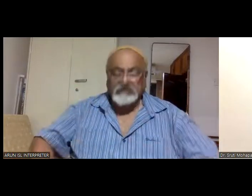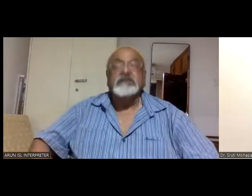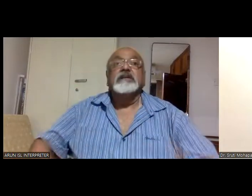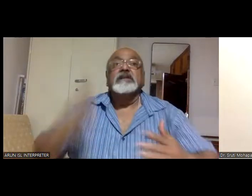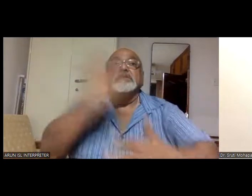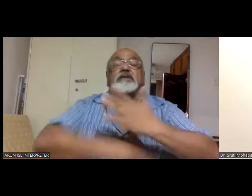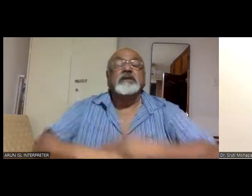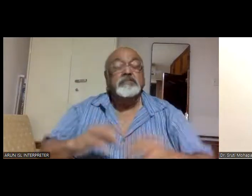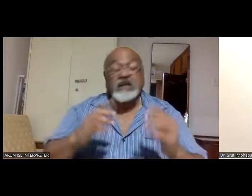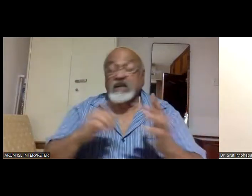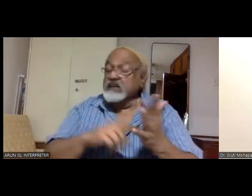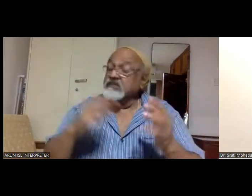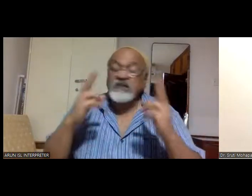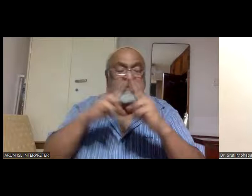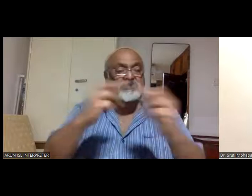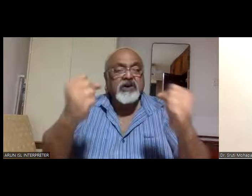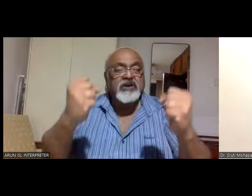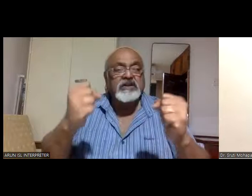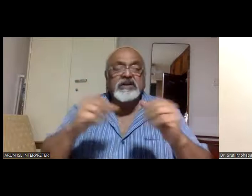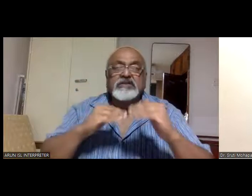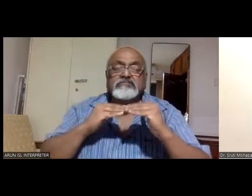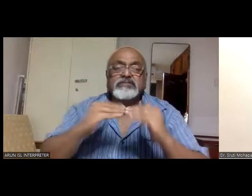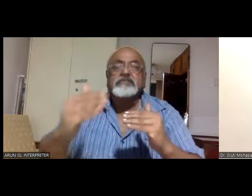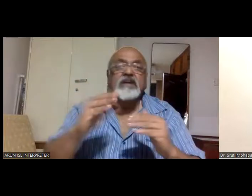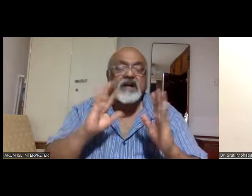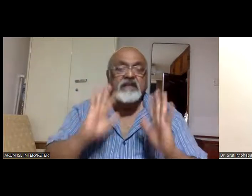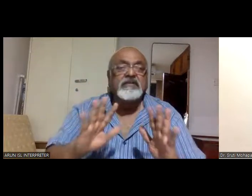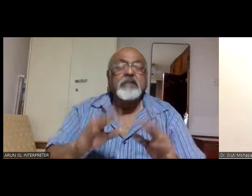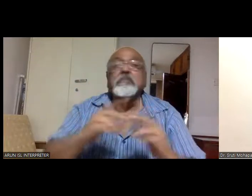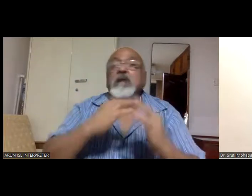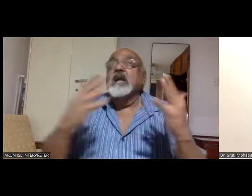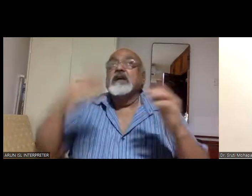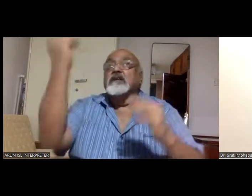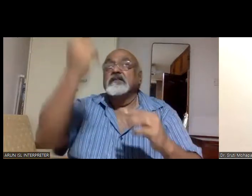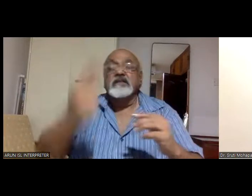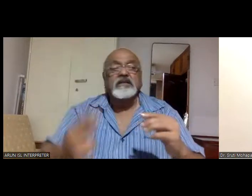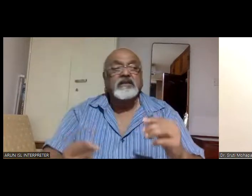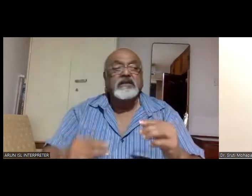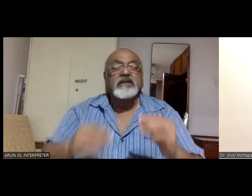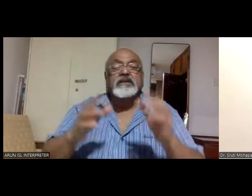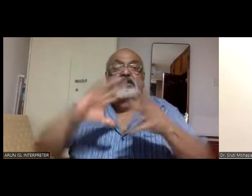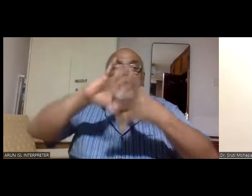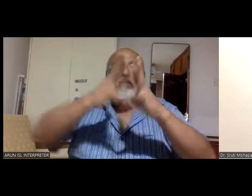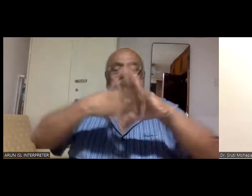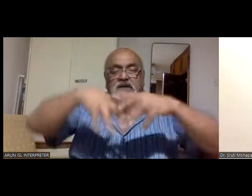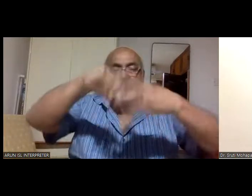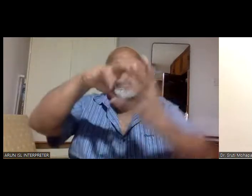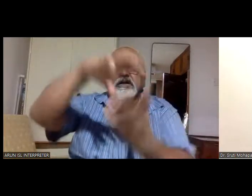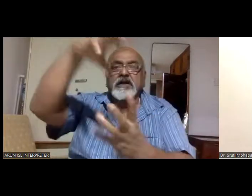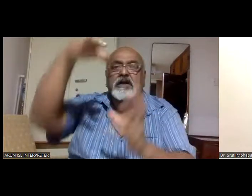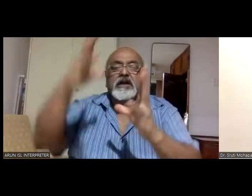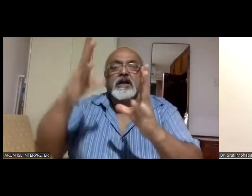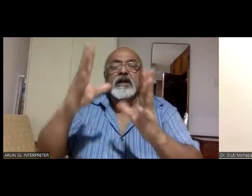very strong way. And you will find now a lot of portrait making, a lot of sculpture, a lot of dialogues around